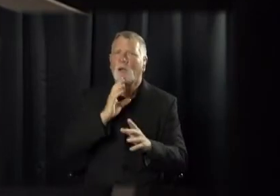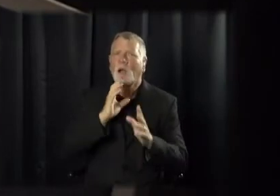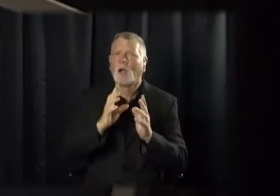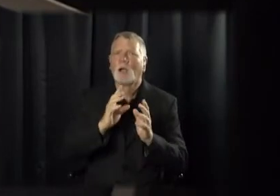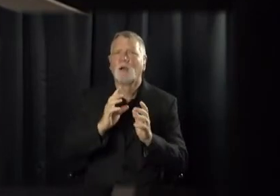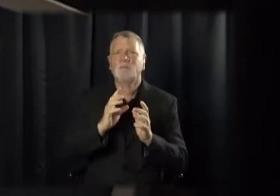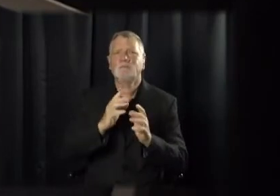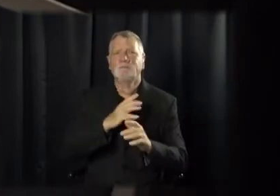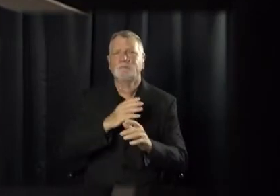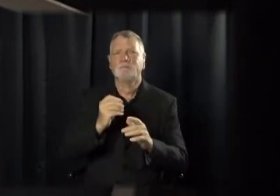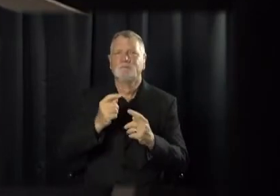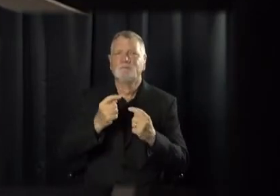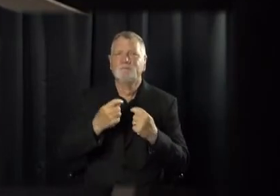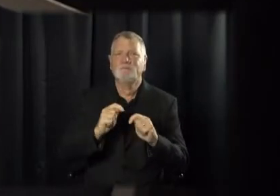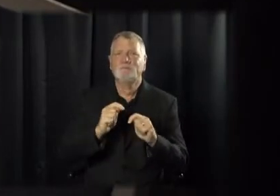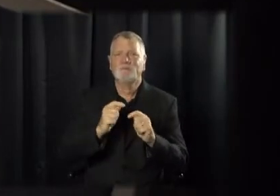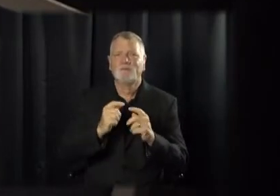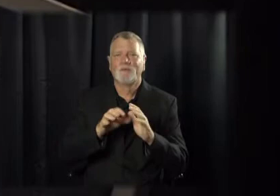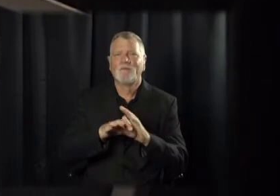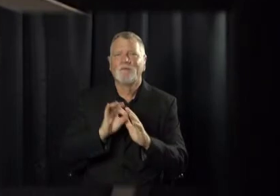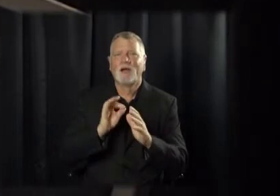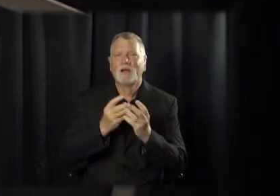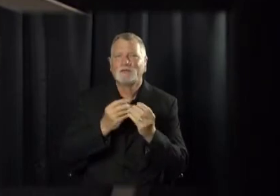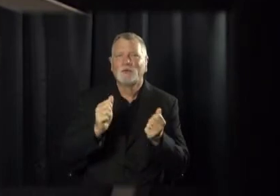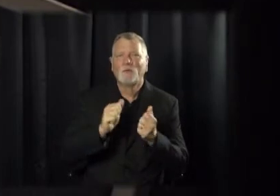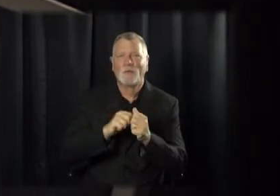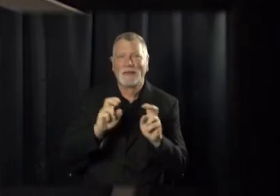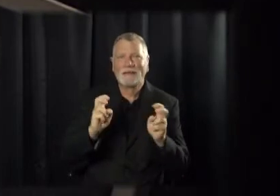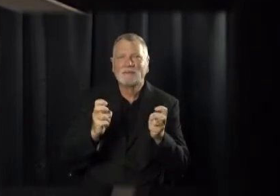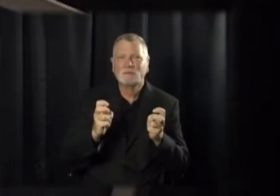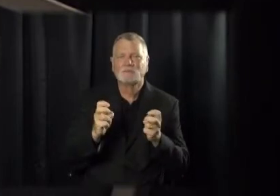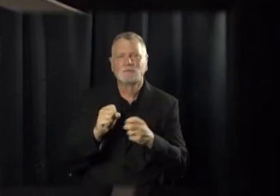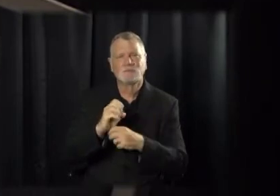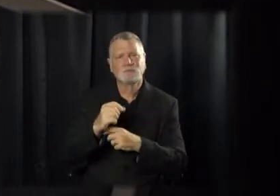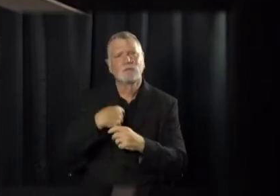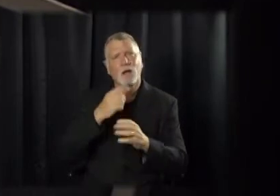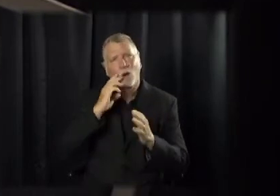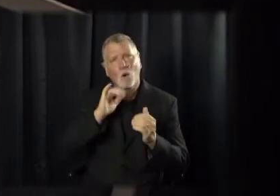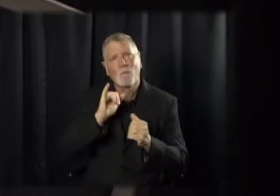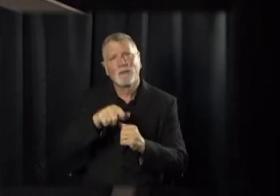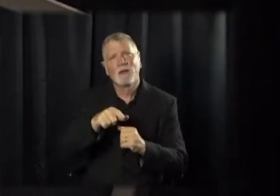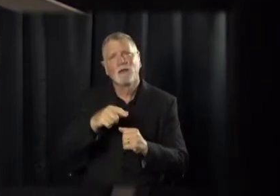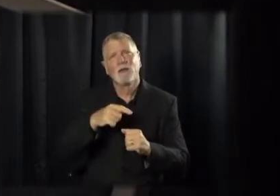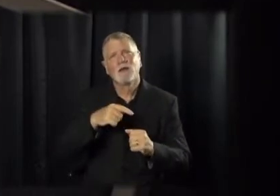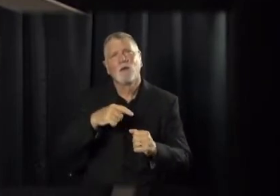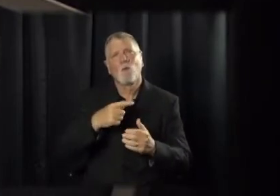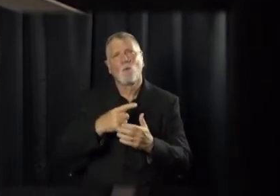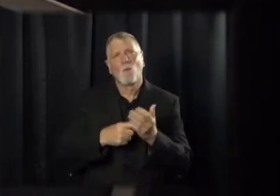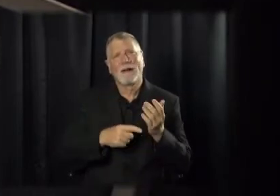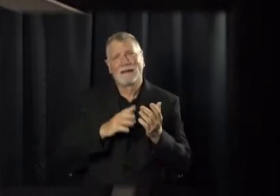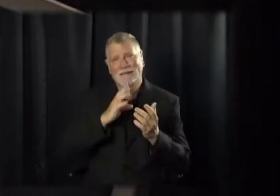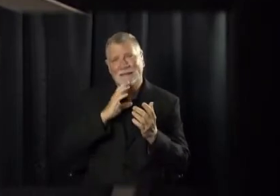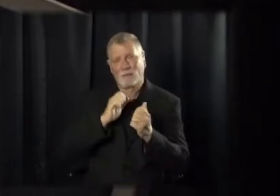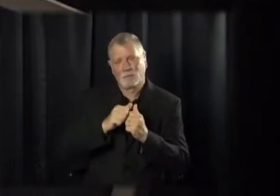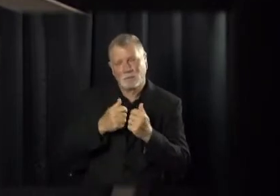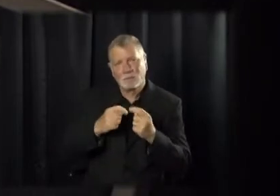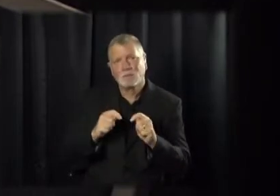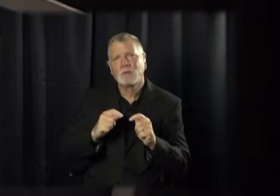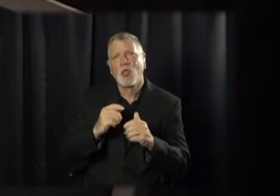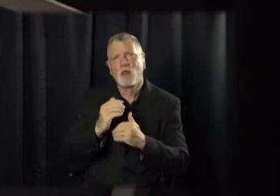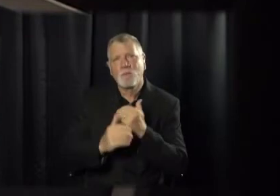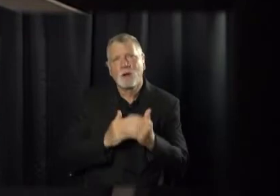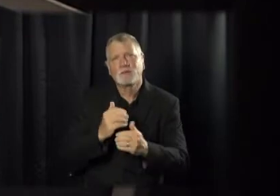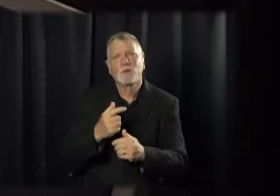talking and finding solutions to all of these issues. And so I hope you will realize that, as I said, with the maintenance of effort, it's a